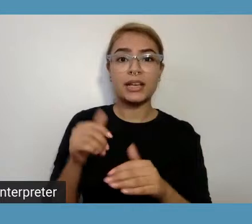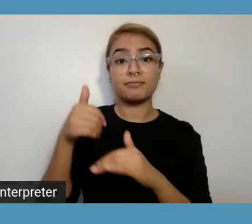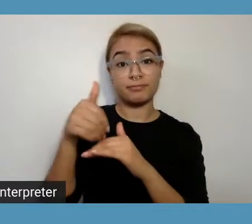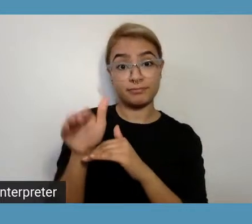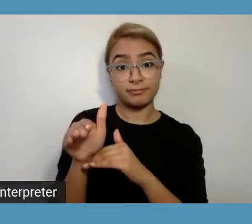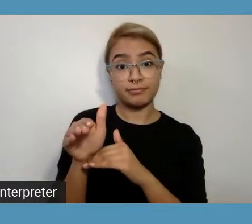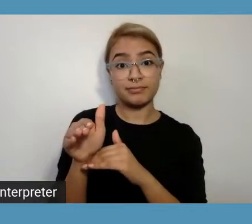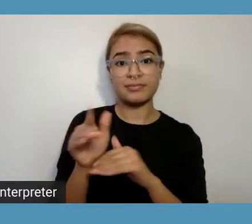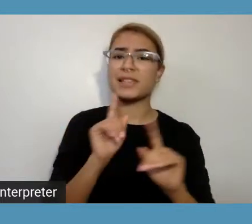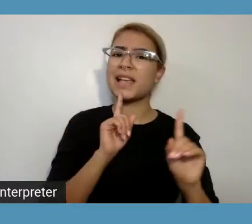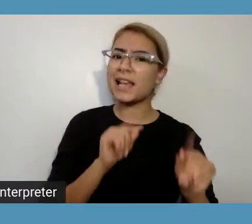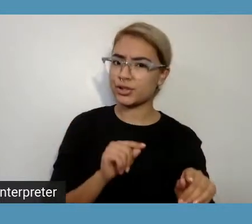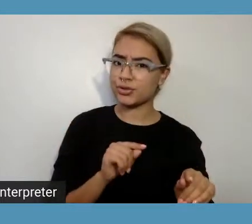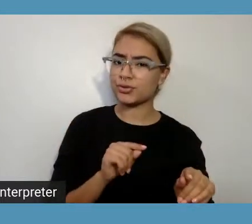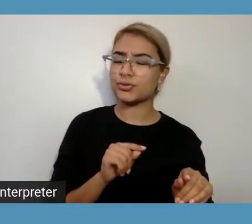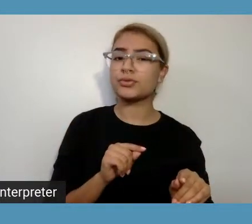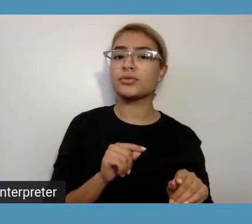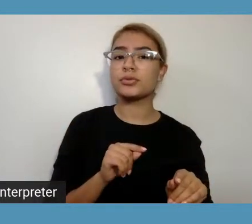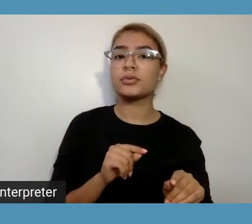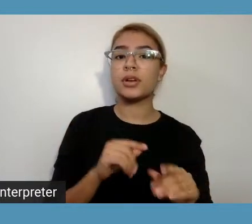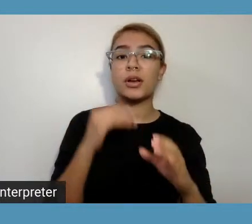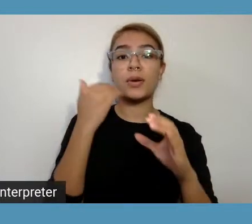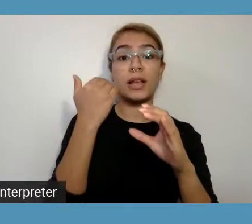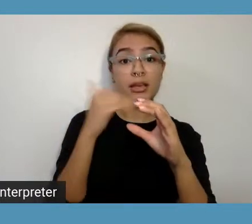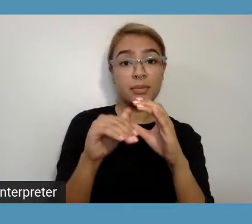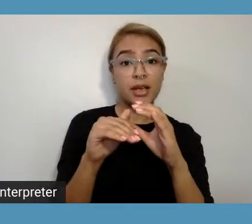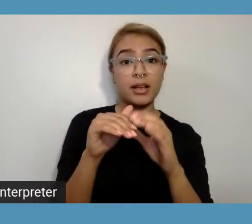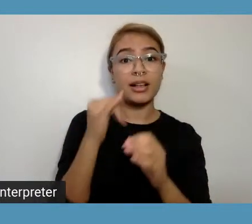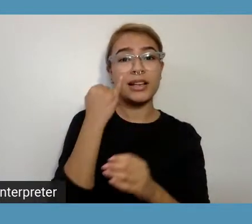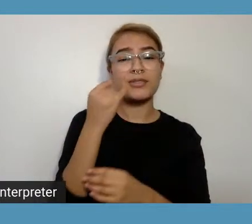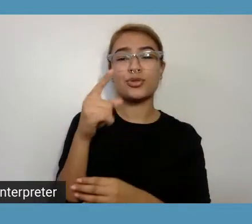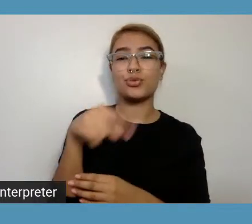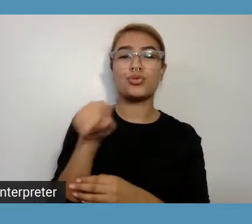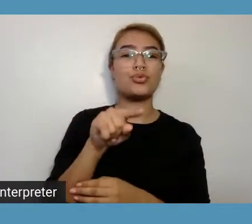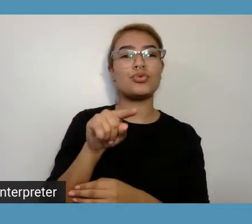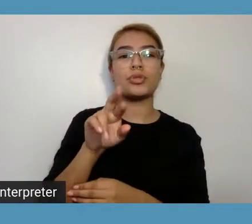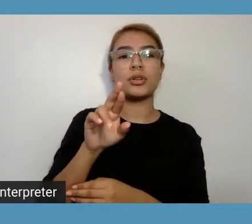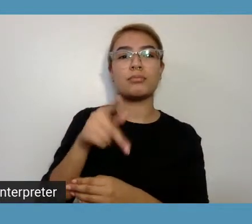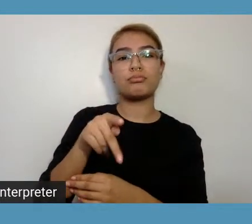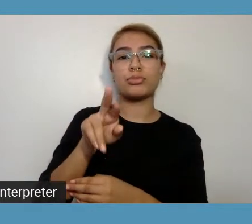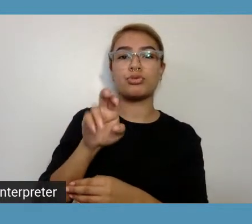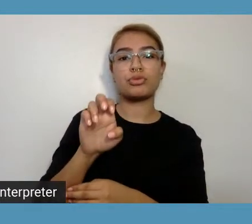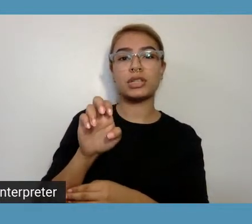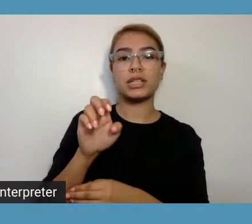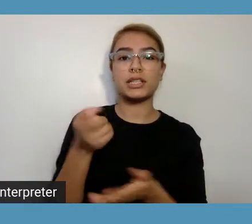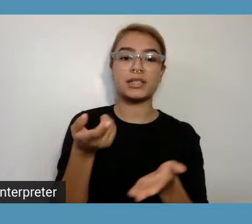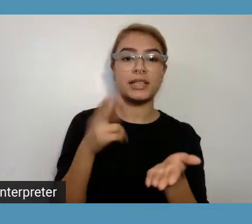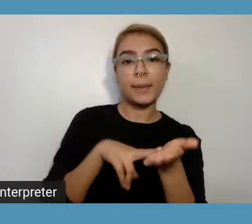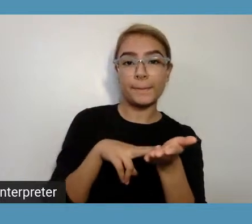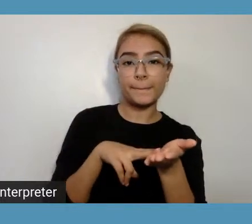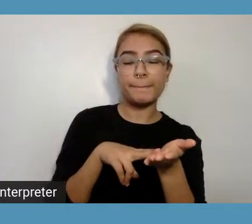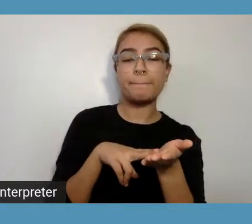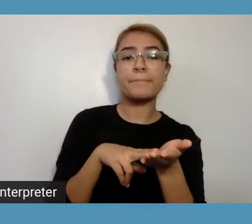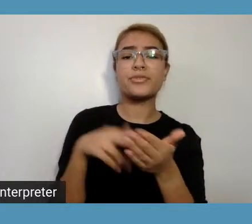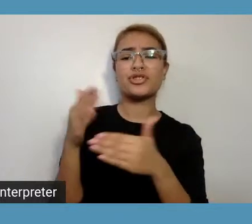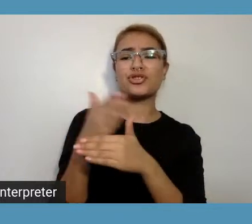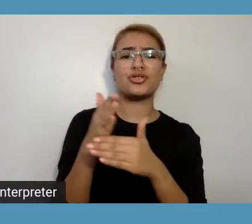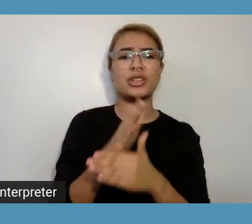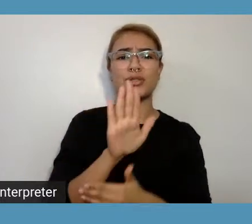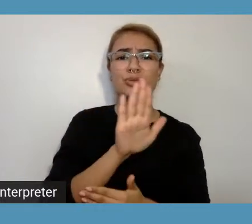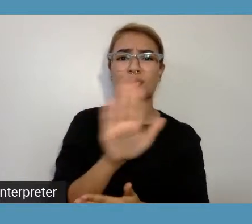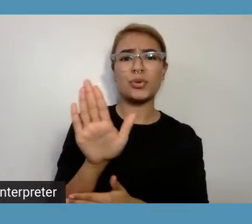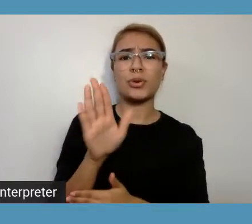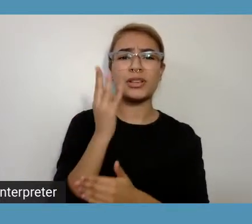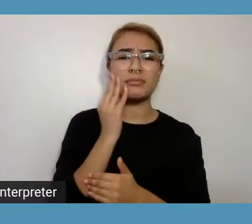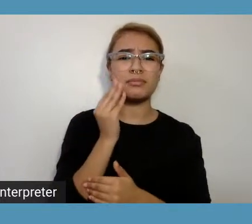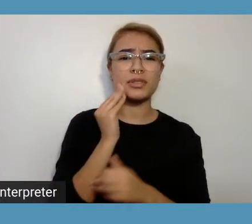in the chat stream, and we'll email a link to those of you who pre-registered. We'd greatly appreciate it if you'd share your experience with us and help us improve